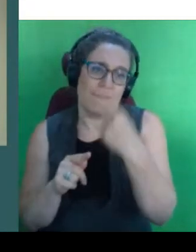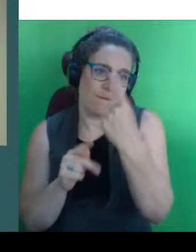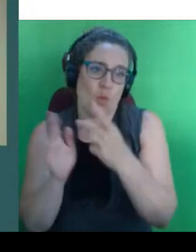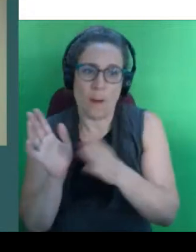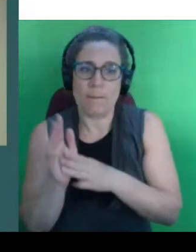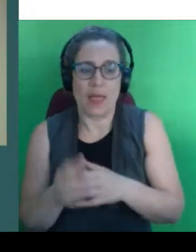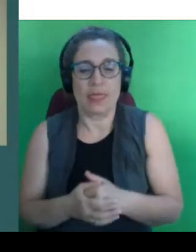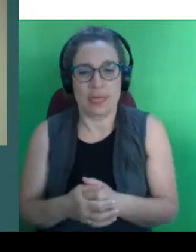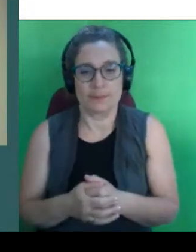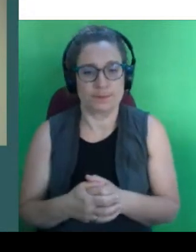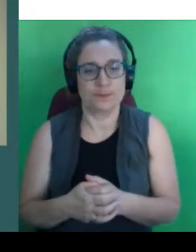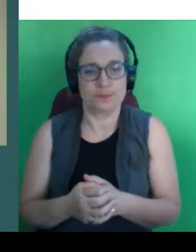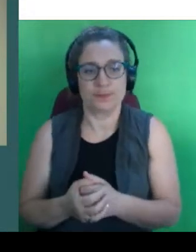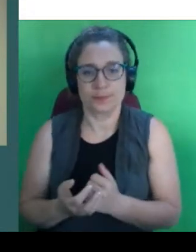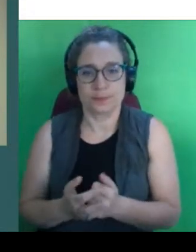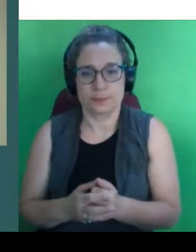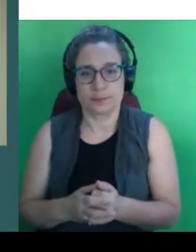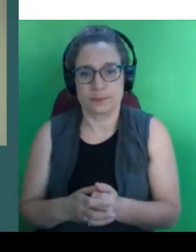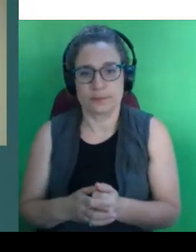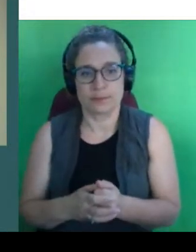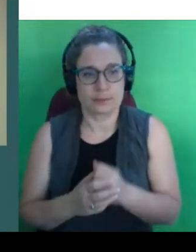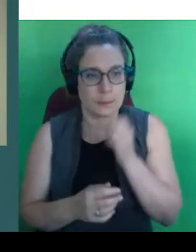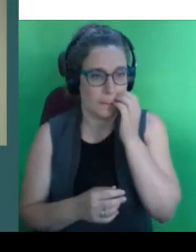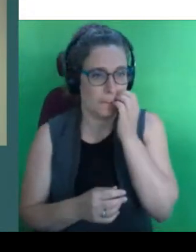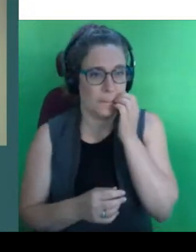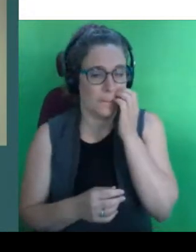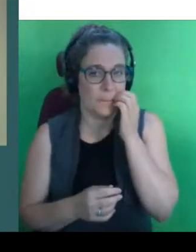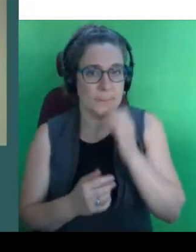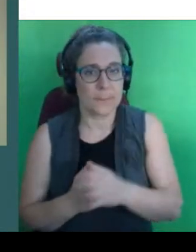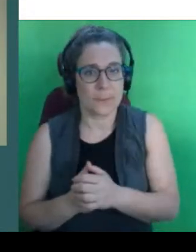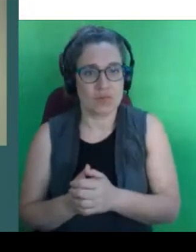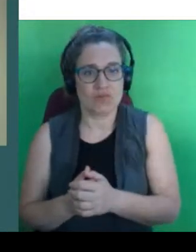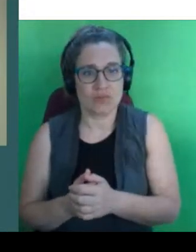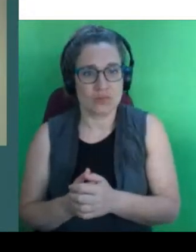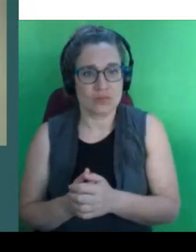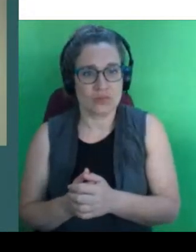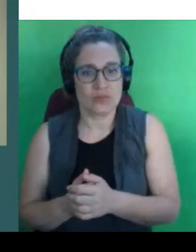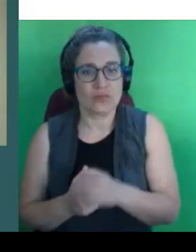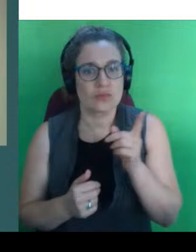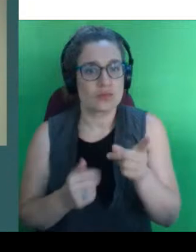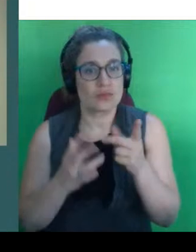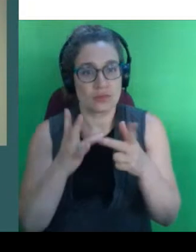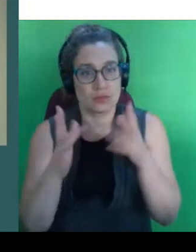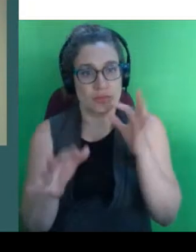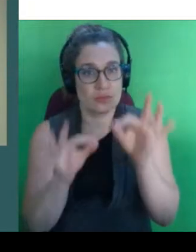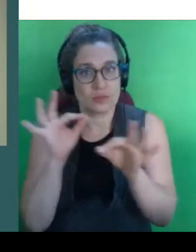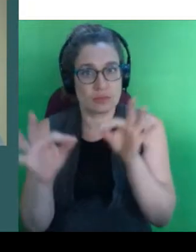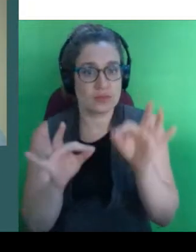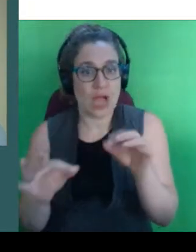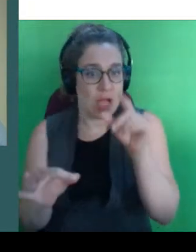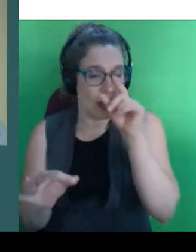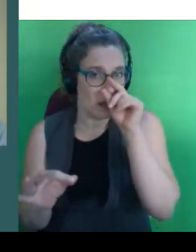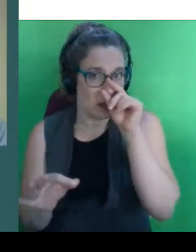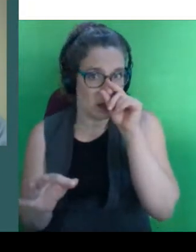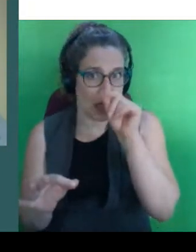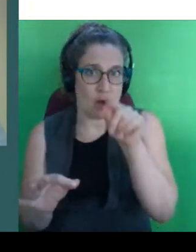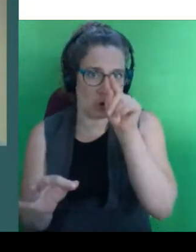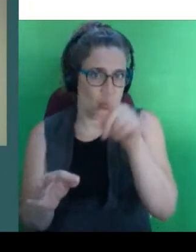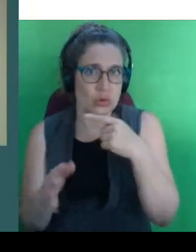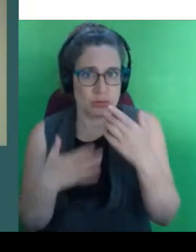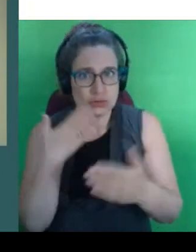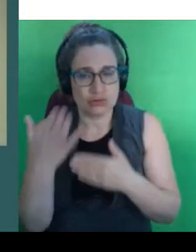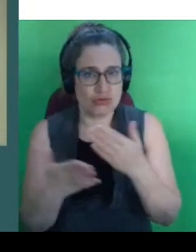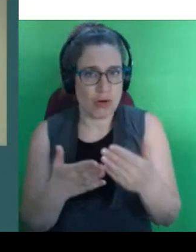Brilliant. Thank you. I've got a request here. Can you describe how to do